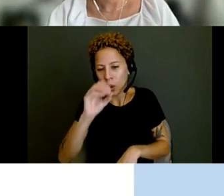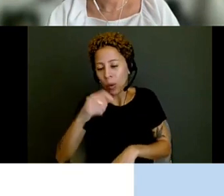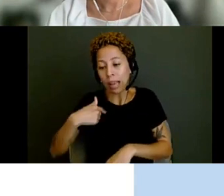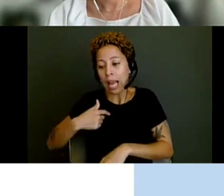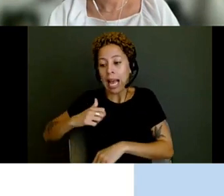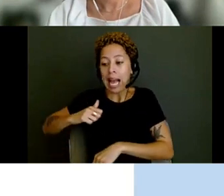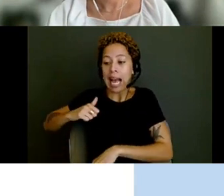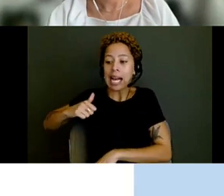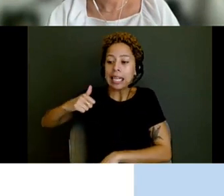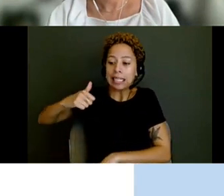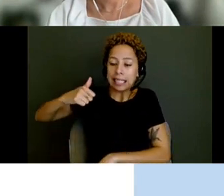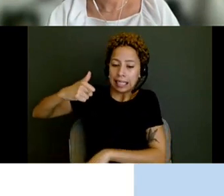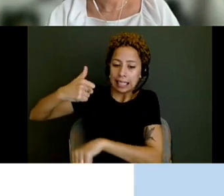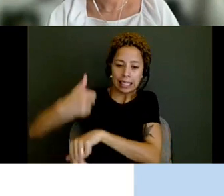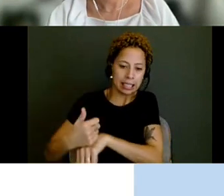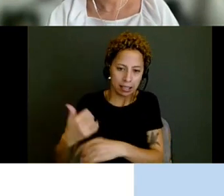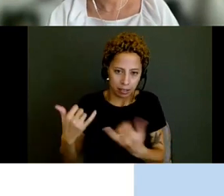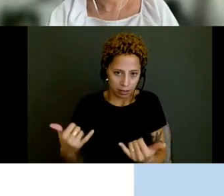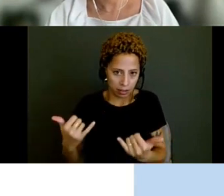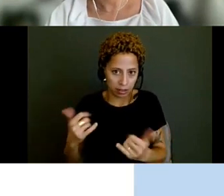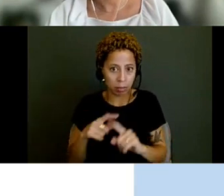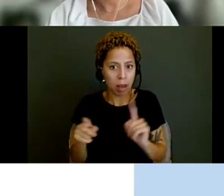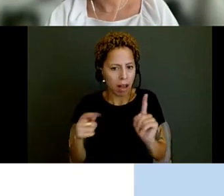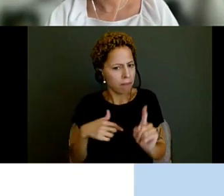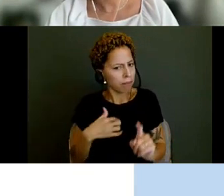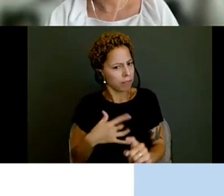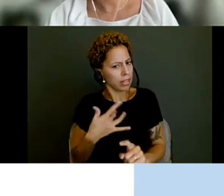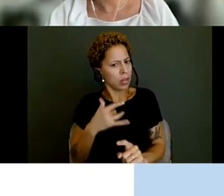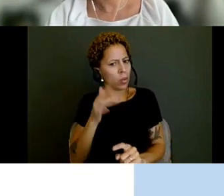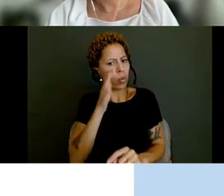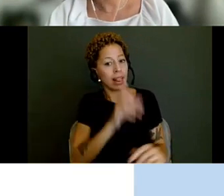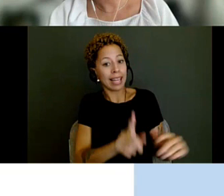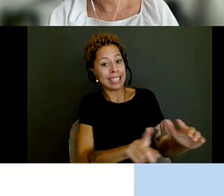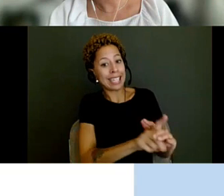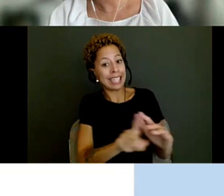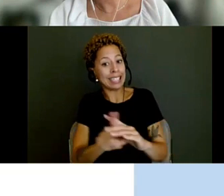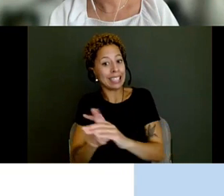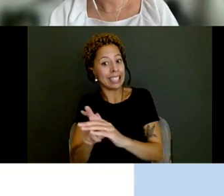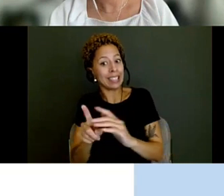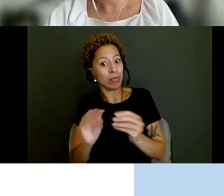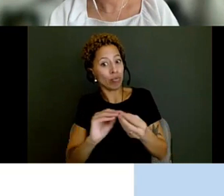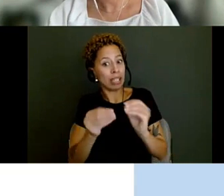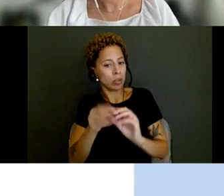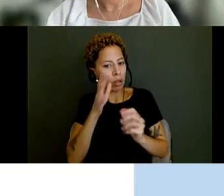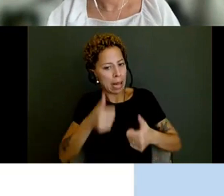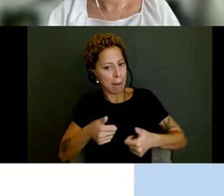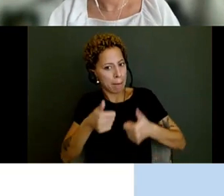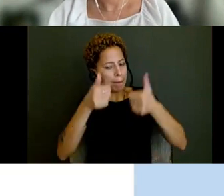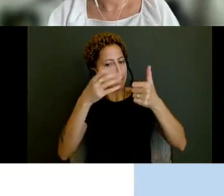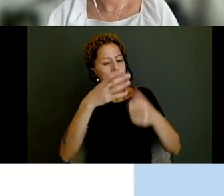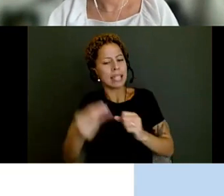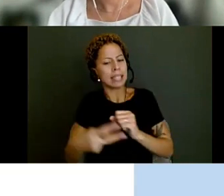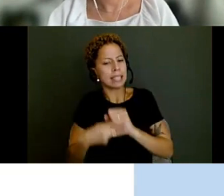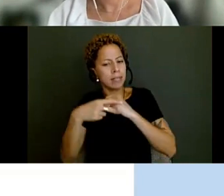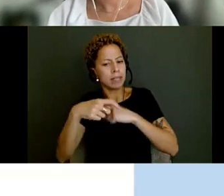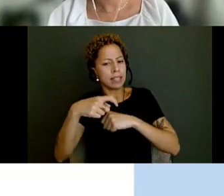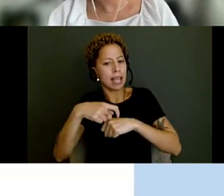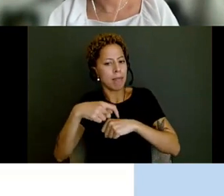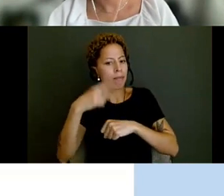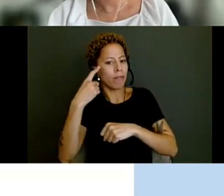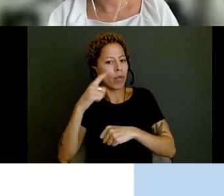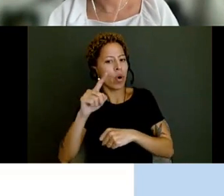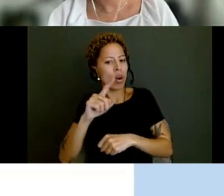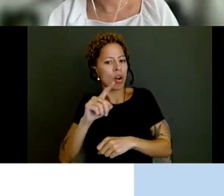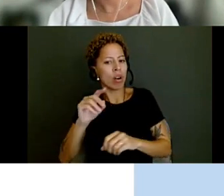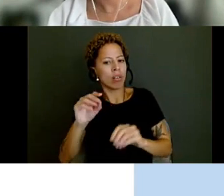going. But I do think that it would improve our attendance rates and save our office admin some time. Because right now she has